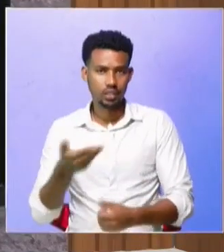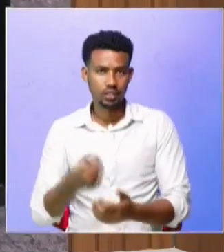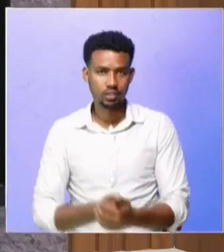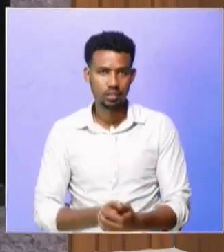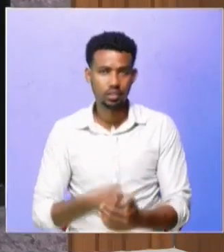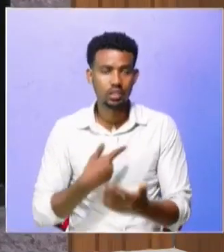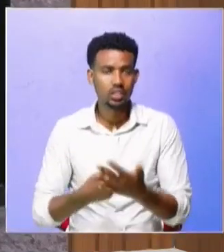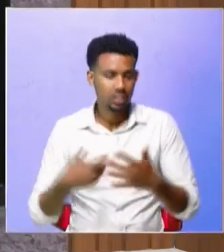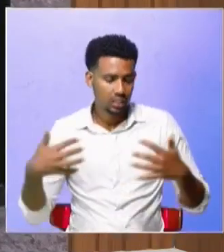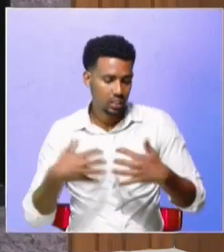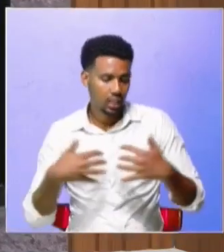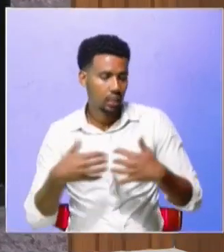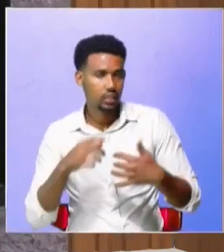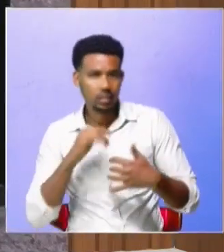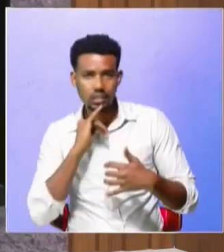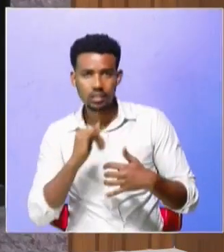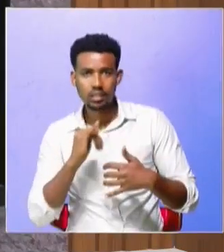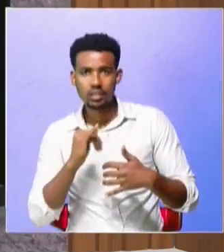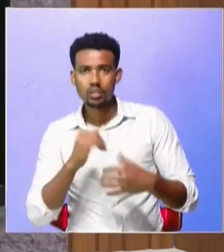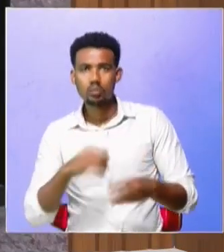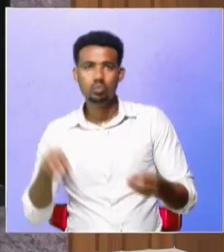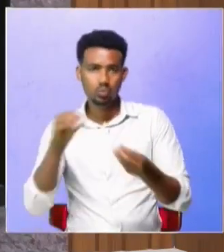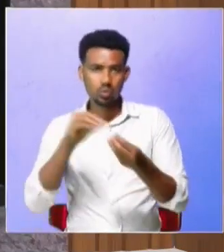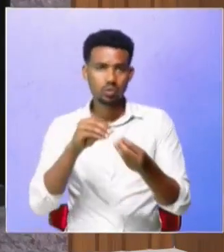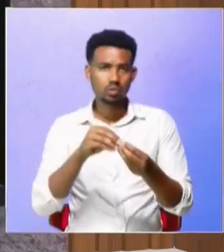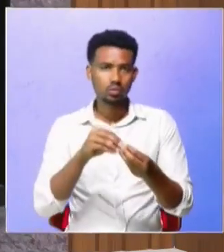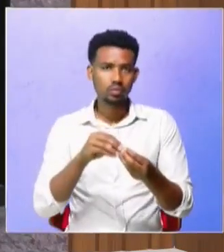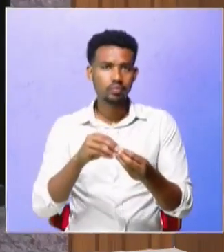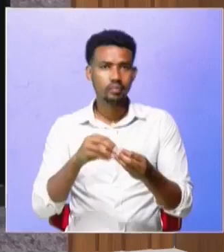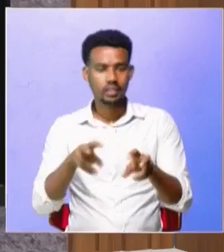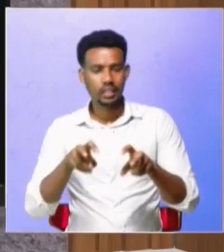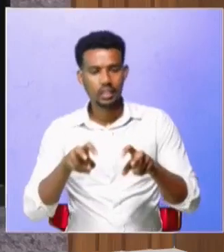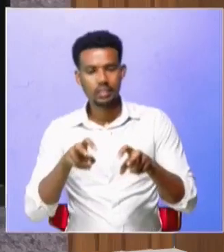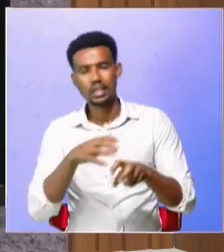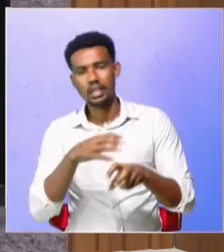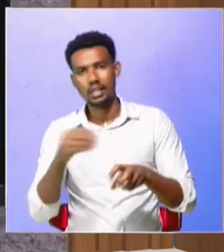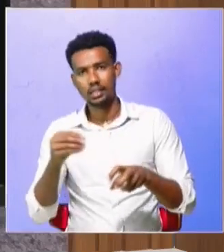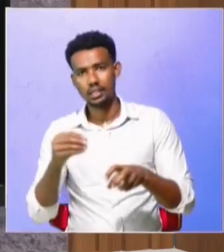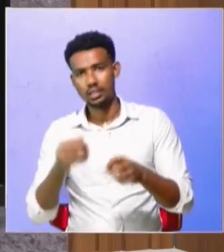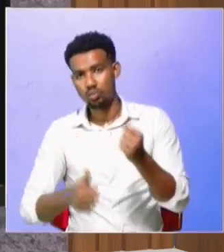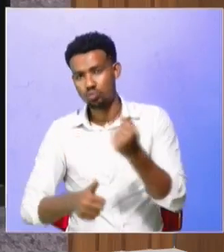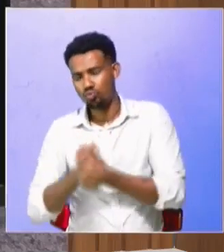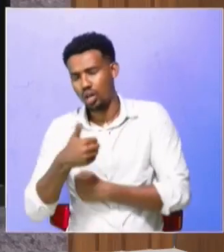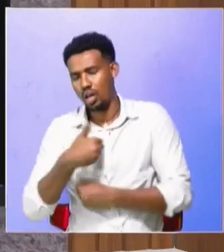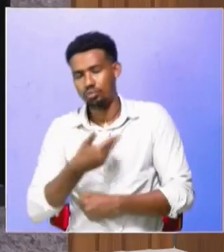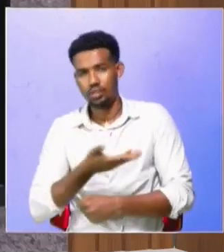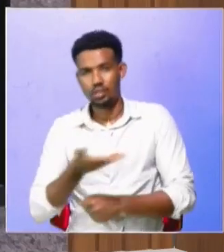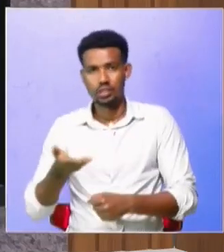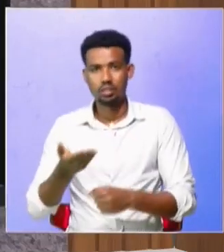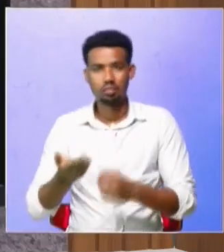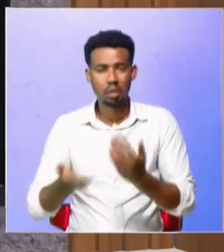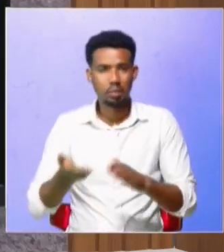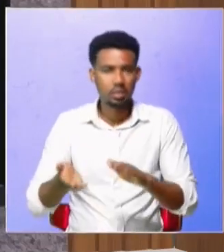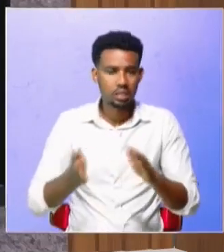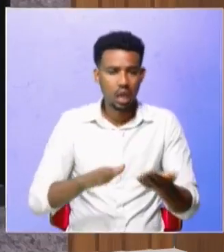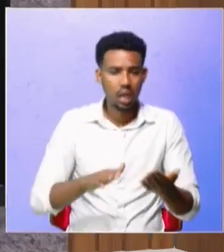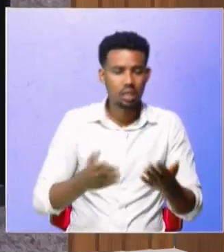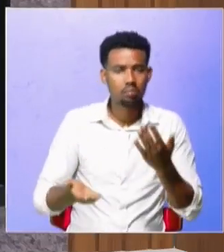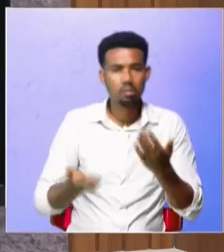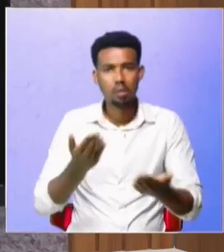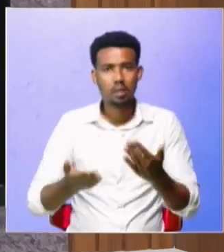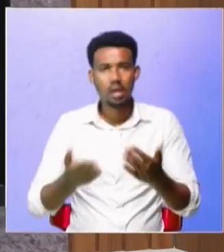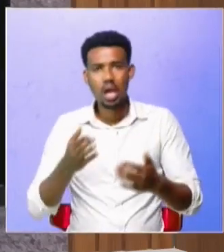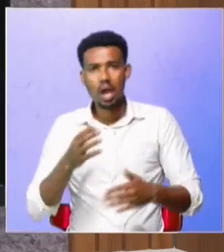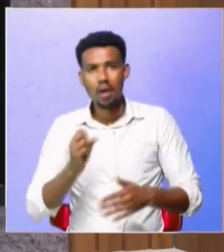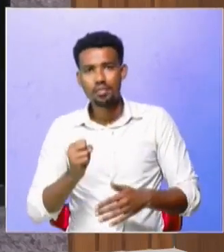threatened is more likely in danger or at risk of maybe dying or maybe